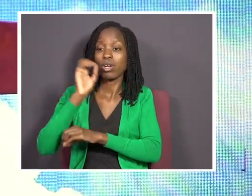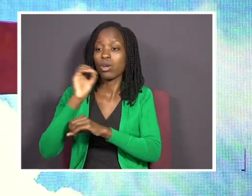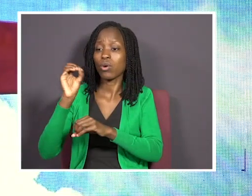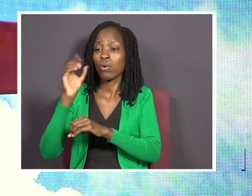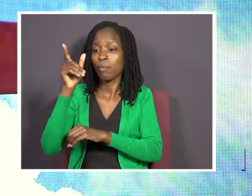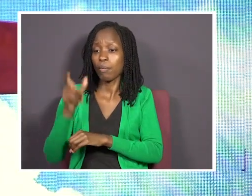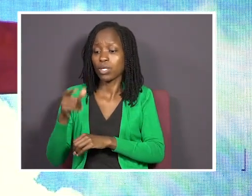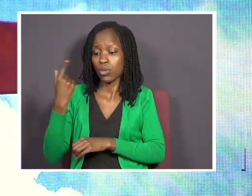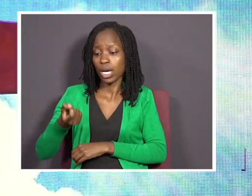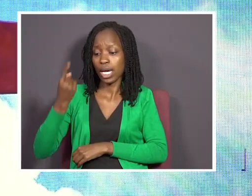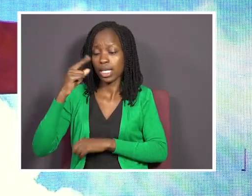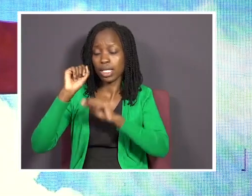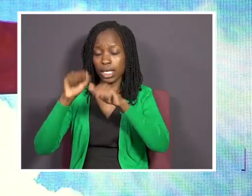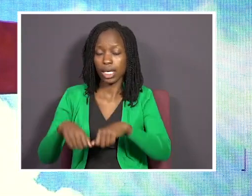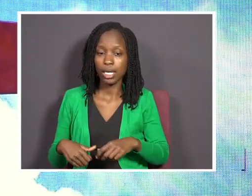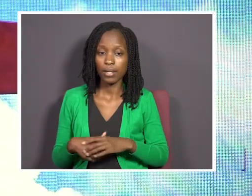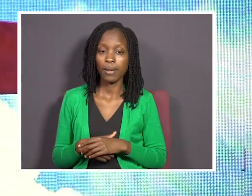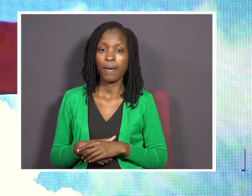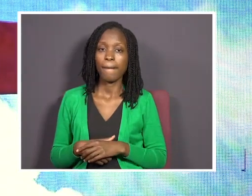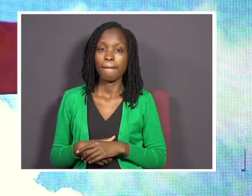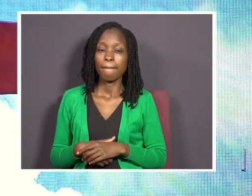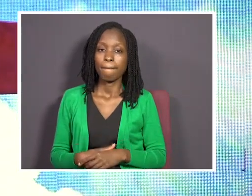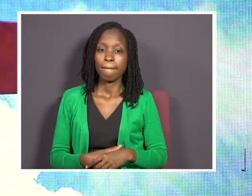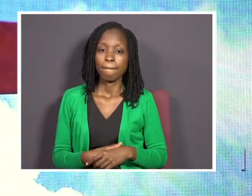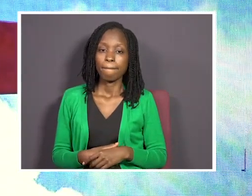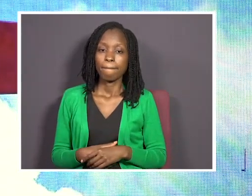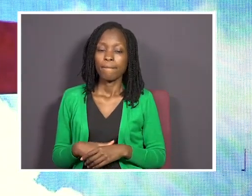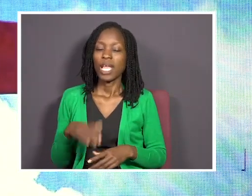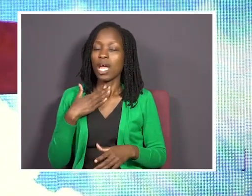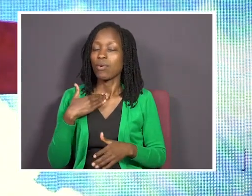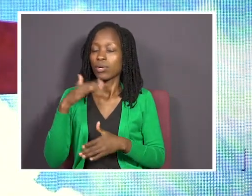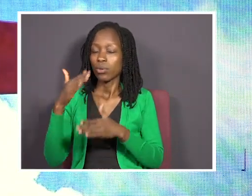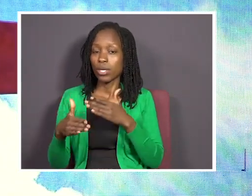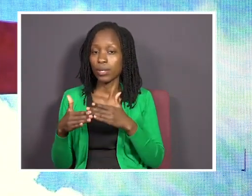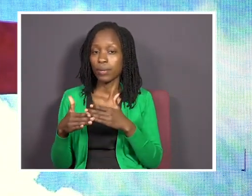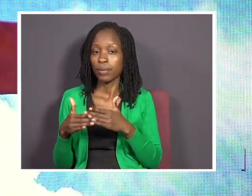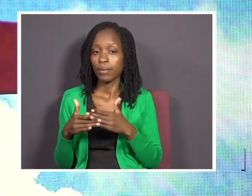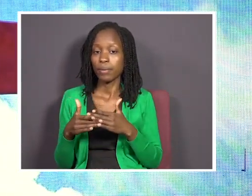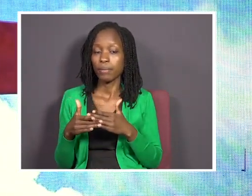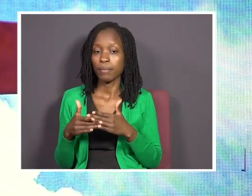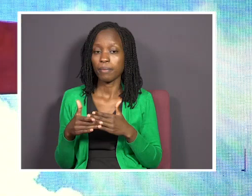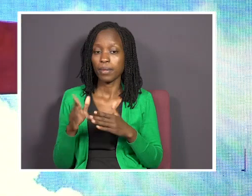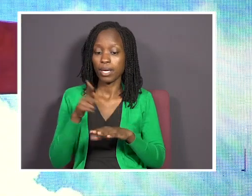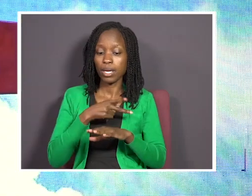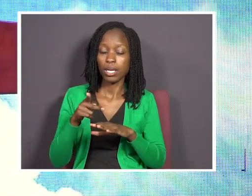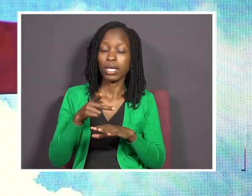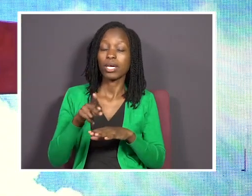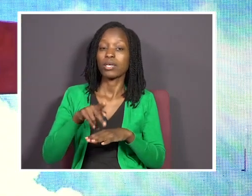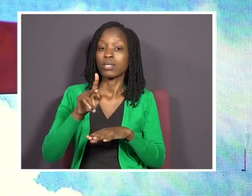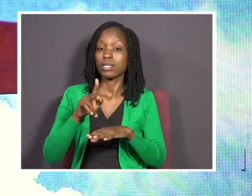one can fathom. No one can get to the depths of it. I want to close by going back to